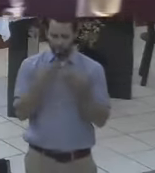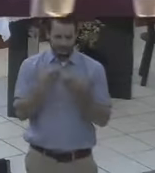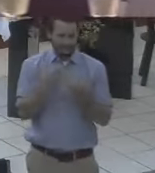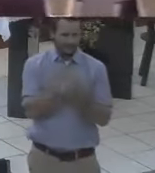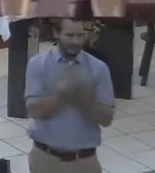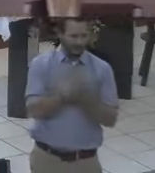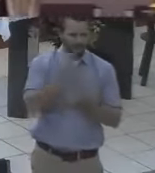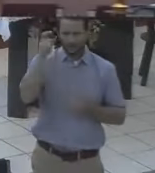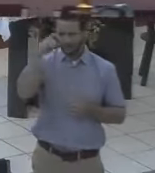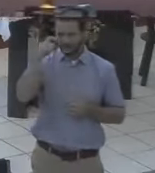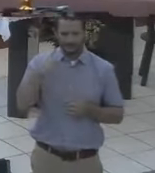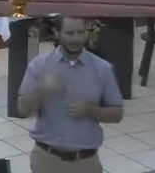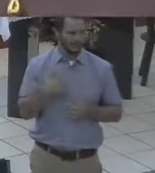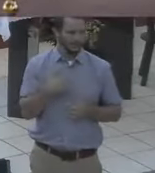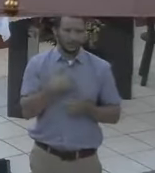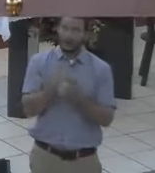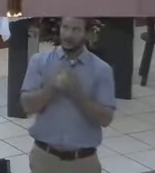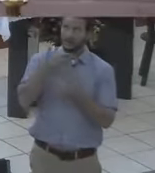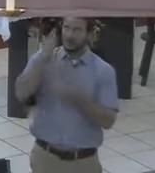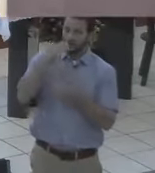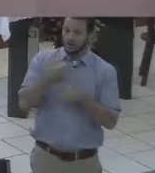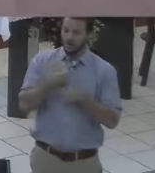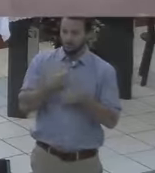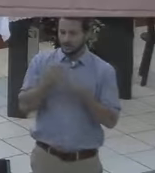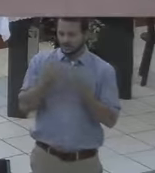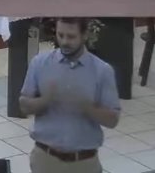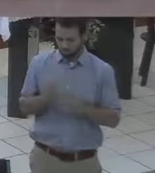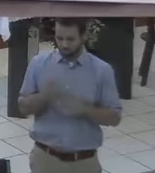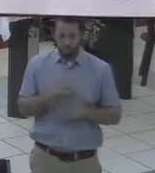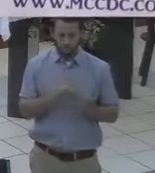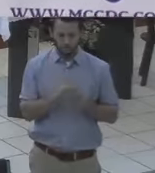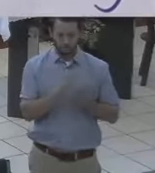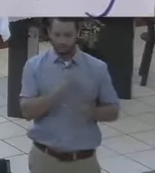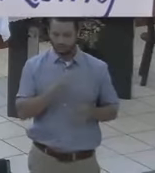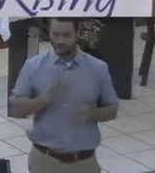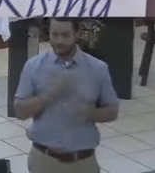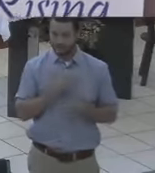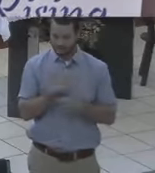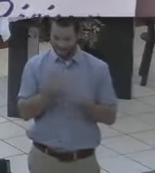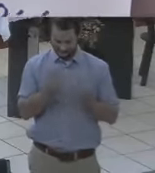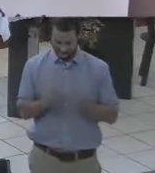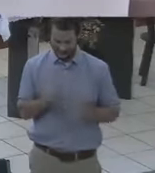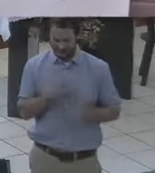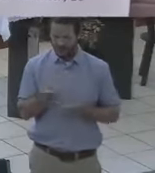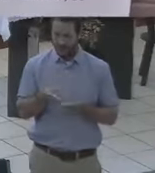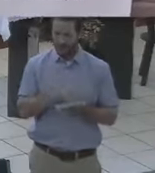in wisdom. In the name of God, our Creator, Jesus Christ, our Savior, and the Holy Spirit. Amen.